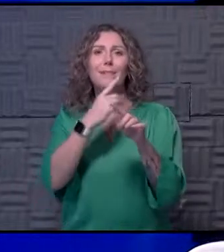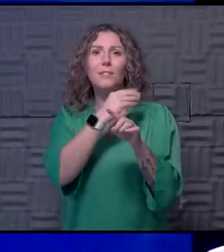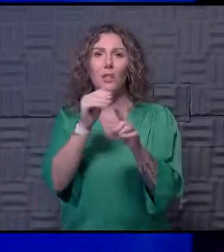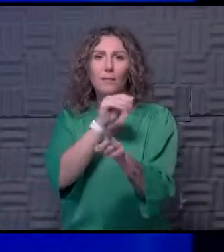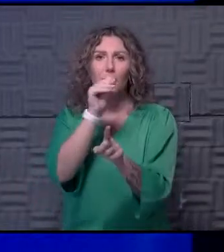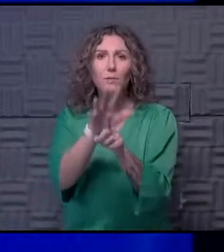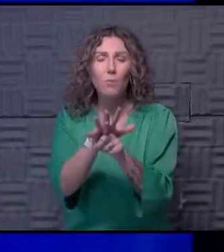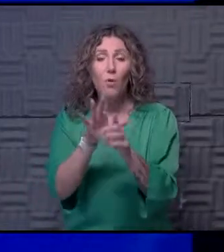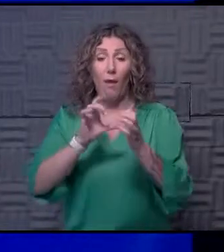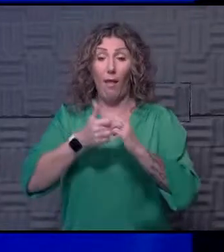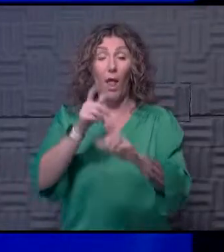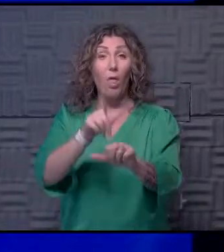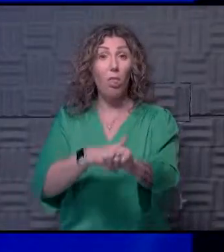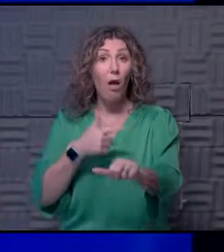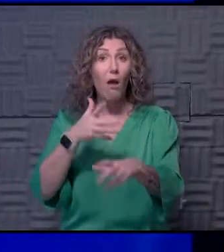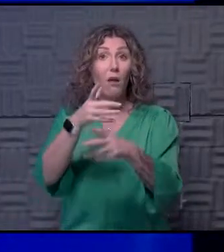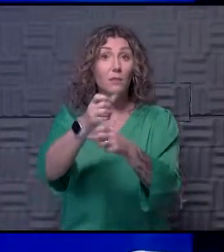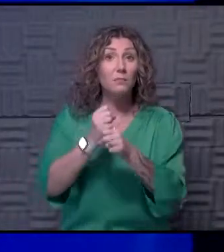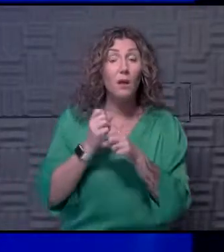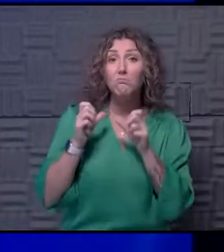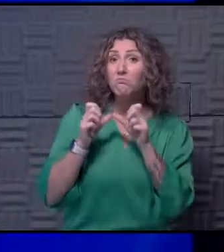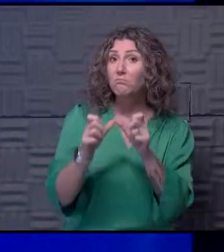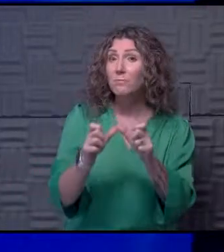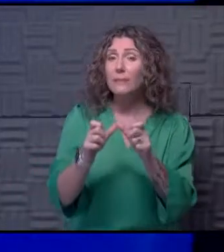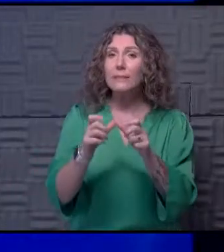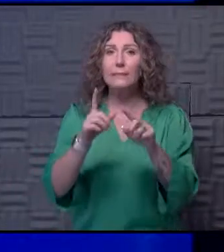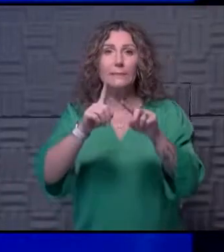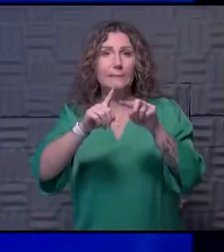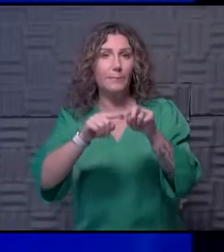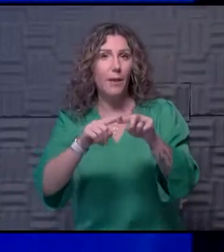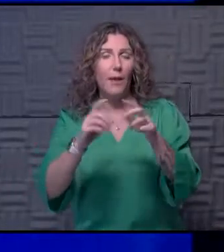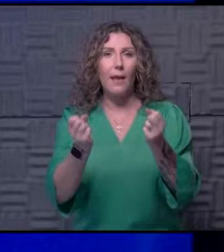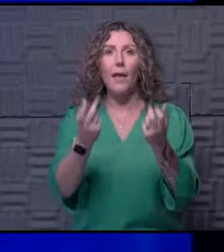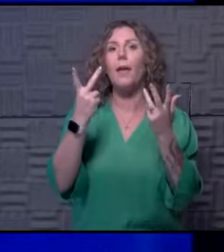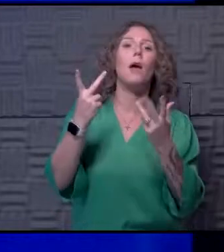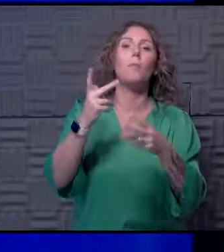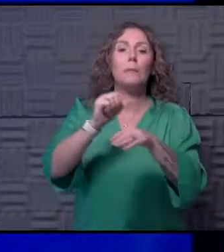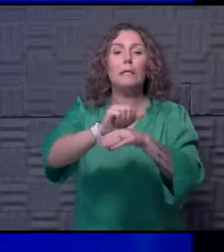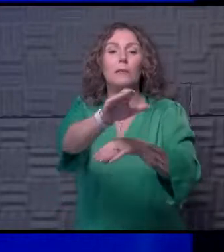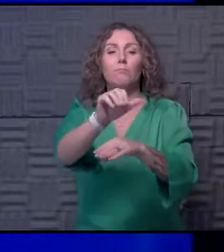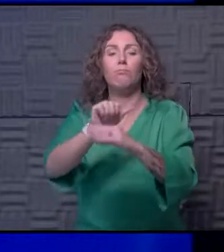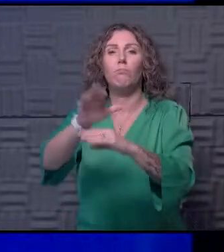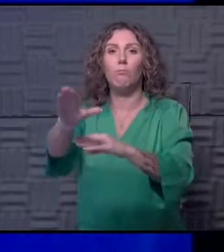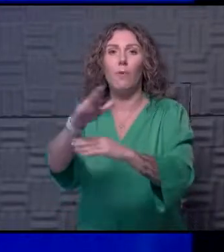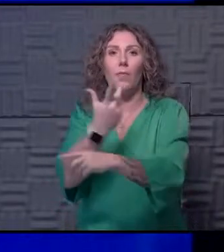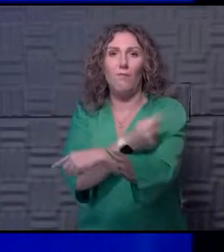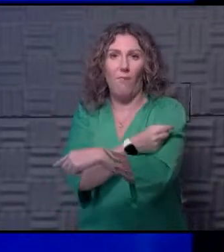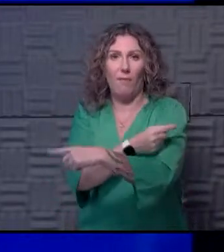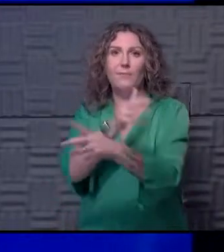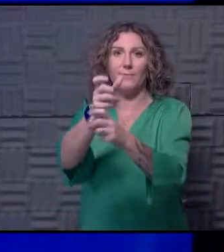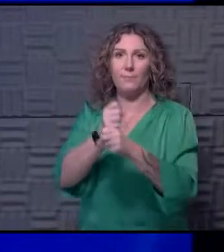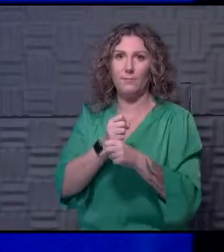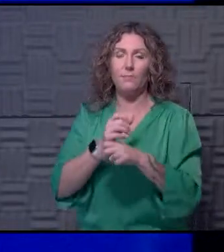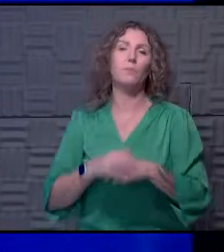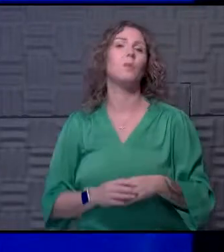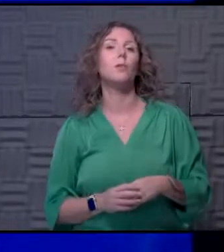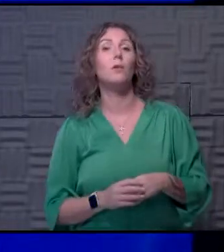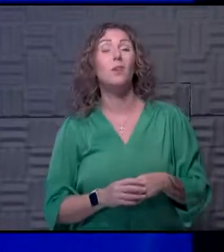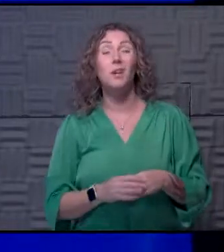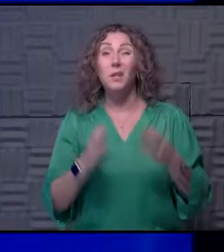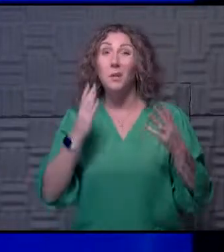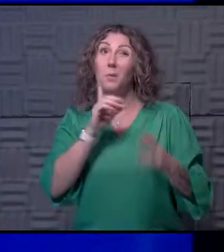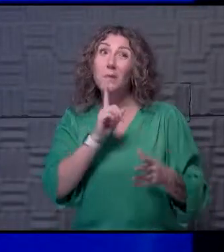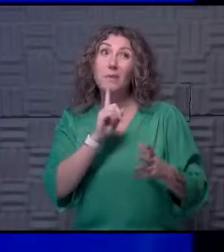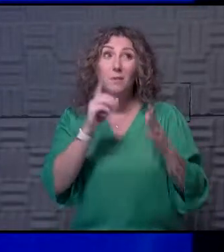How long that will take us will be entirely dependent upon how many shipments of vaccine we get. And we really won't